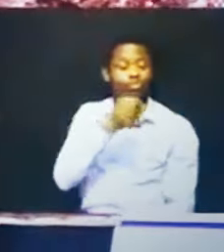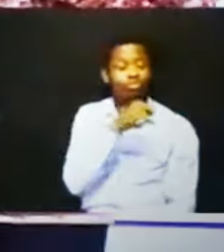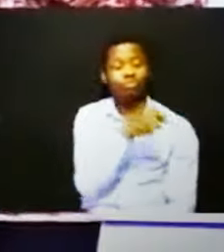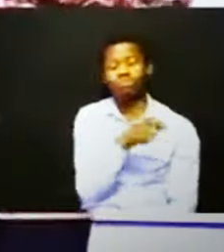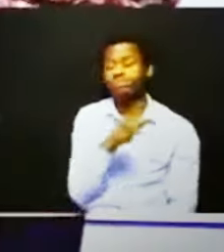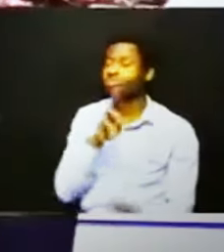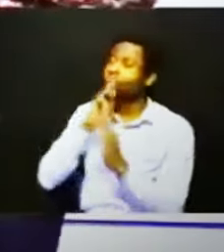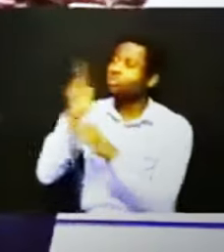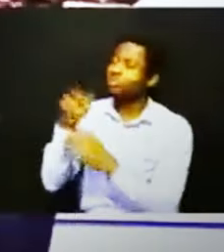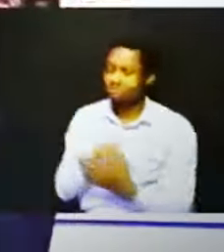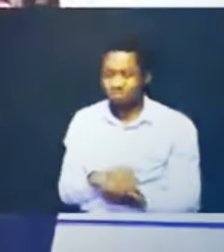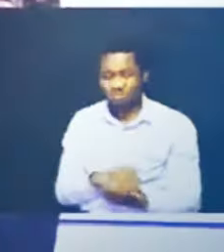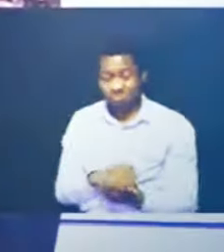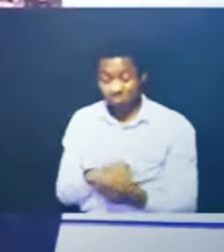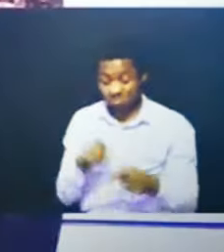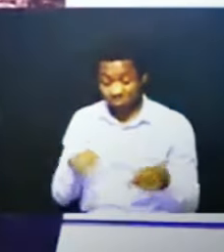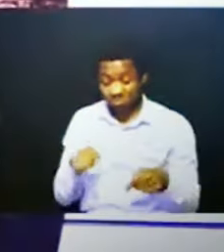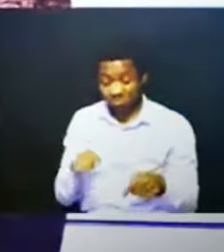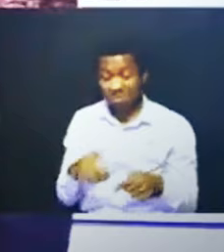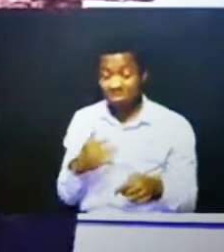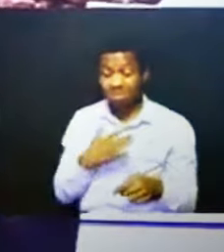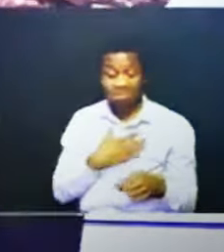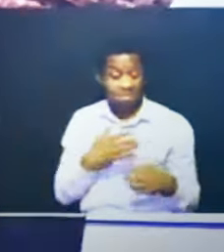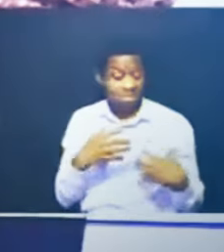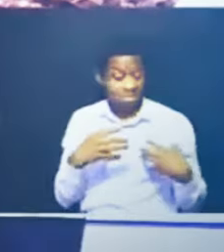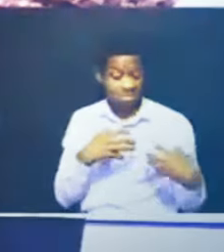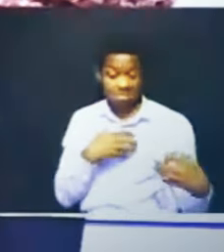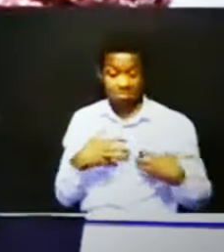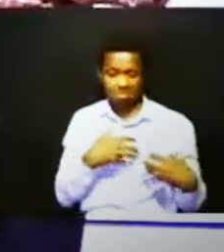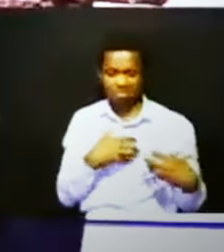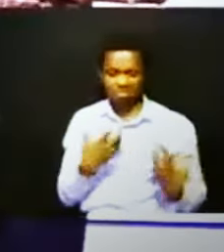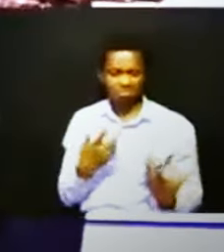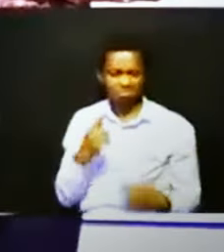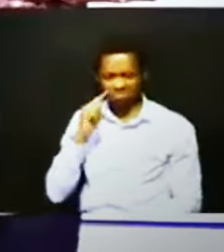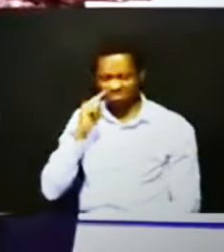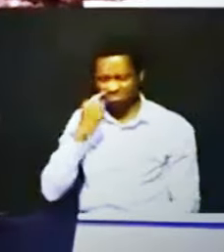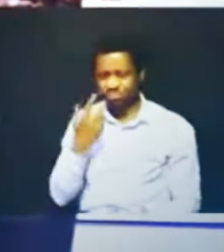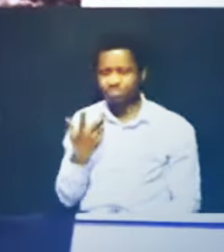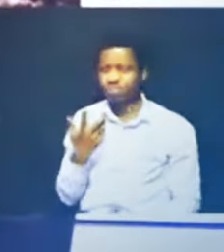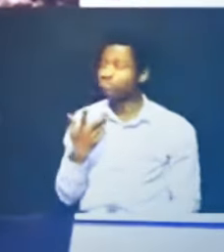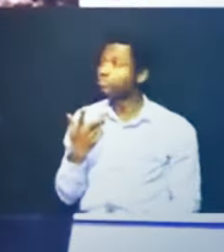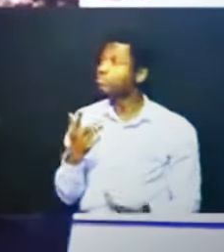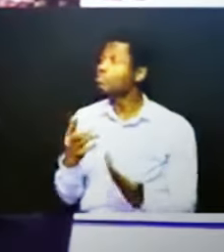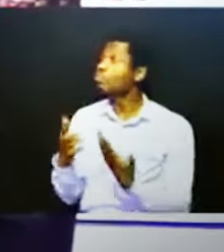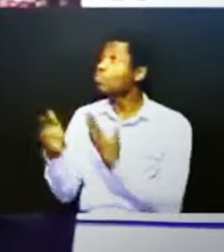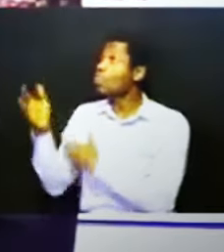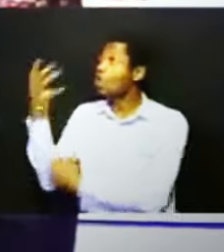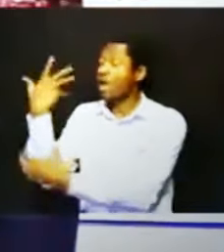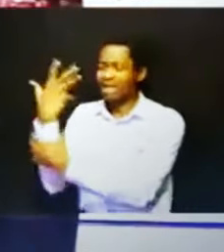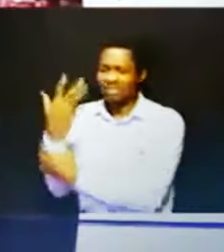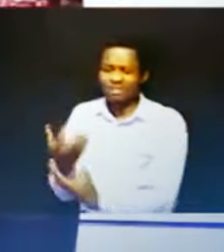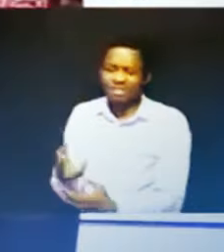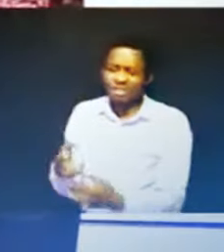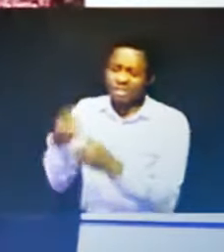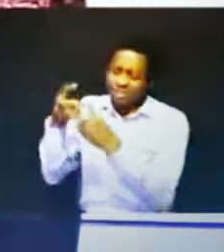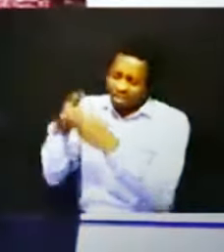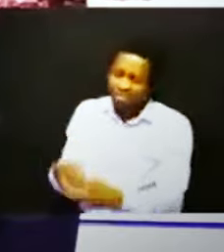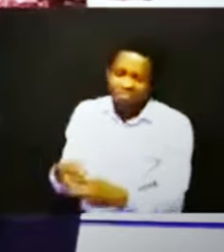say, even today my complaints is bitter. His hand is heavy in spite of my